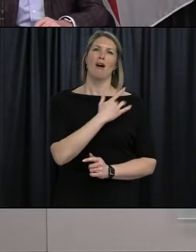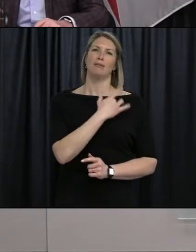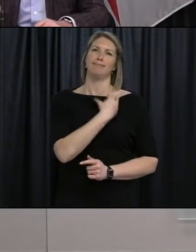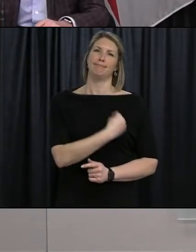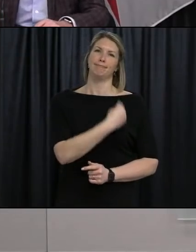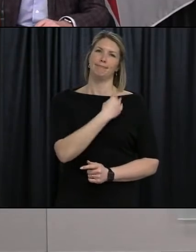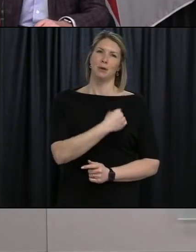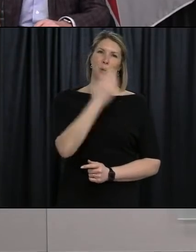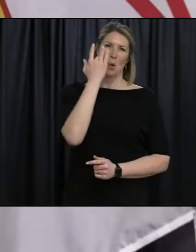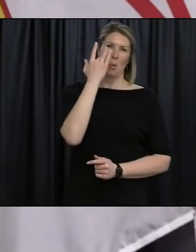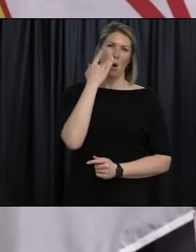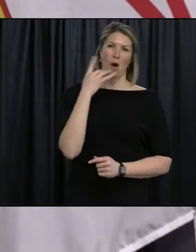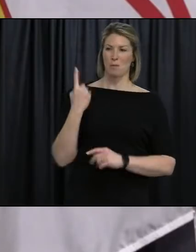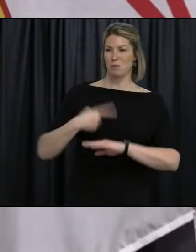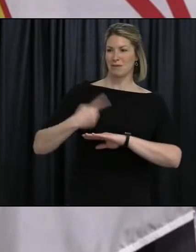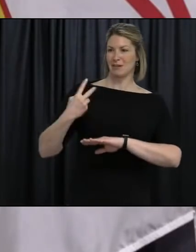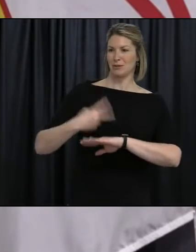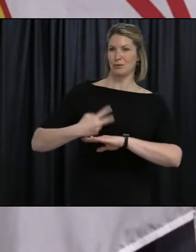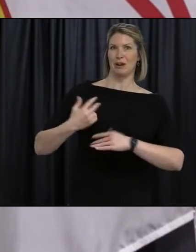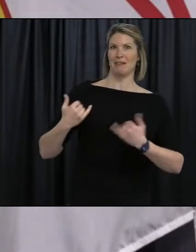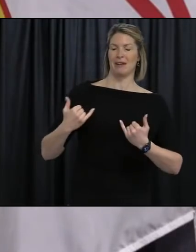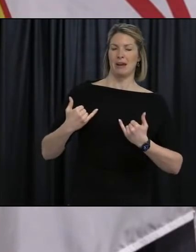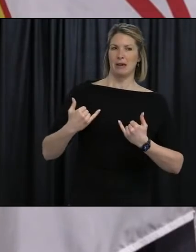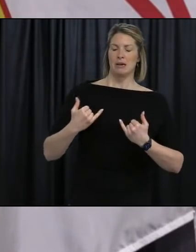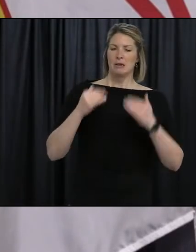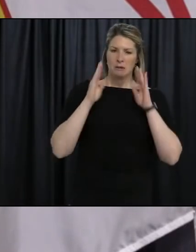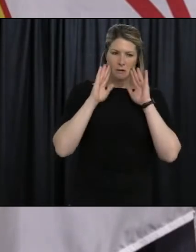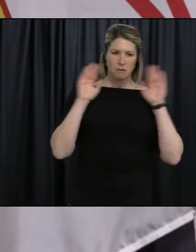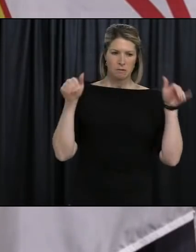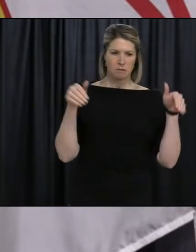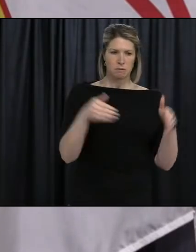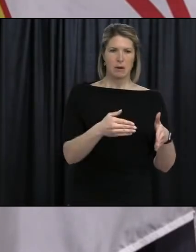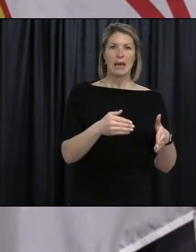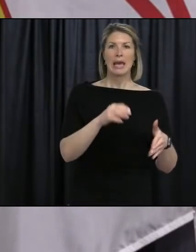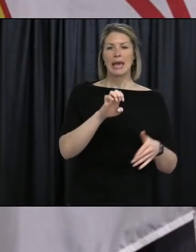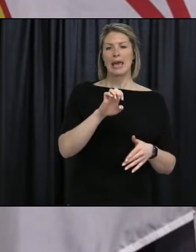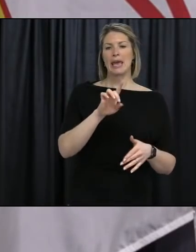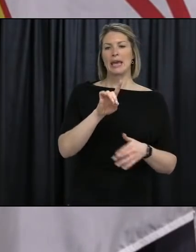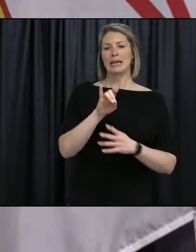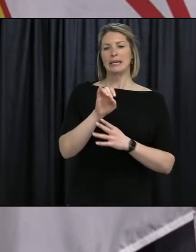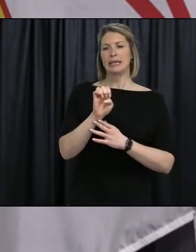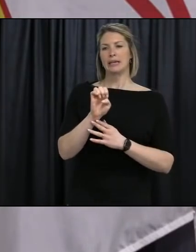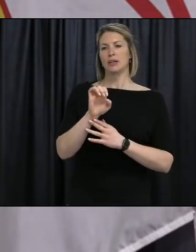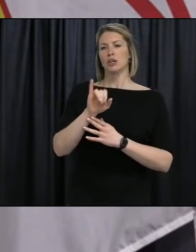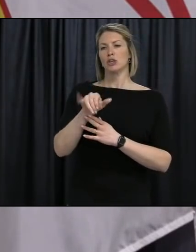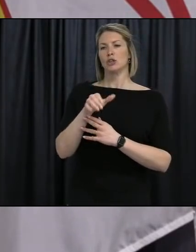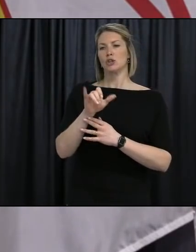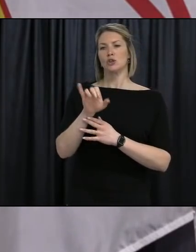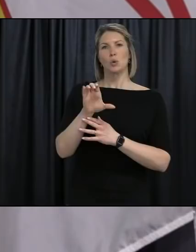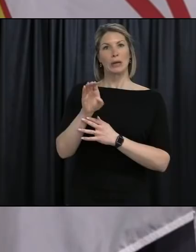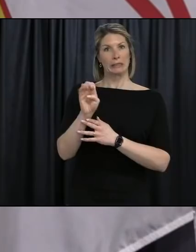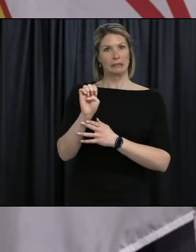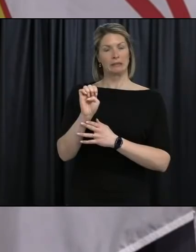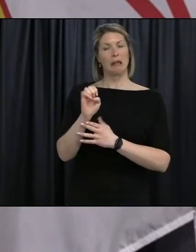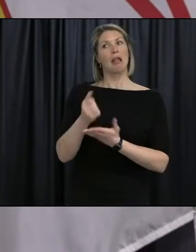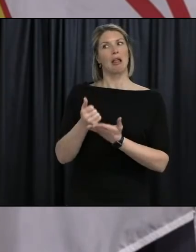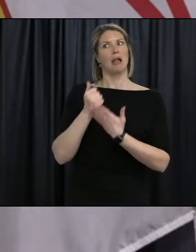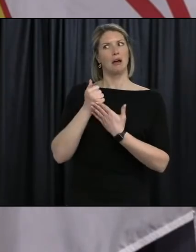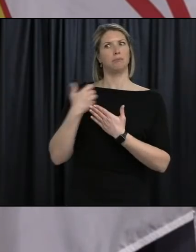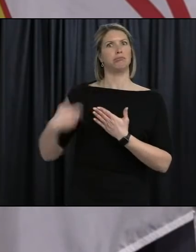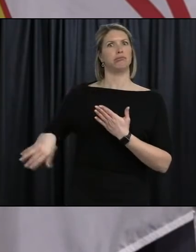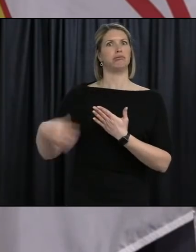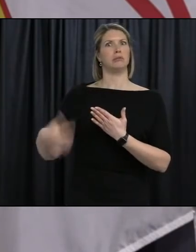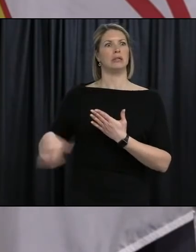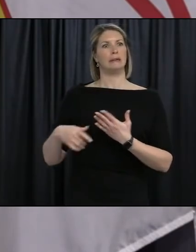situation over these last few days, in particular to Independent MHA Eddie Joyce, who helped us navigate some of this.